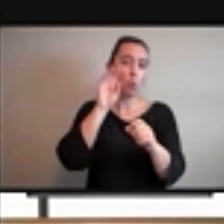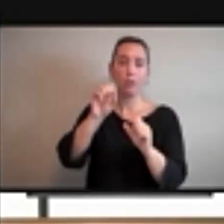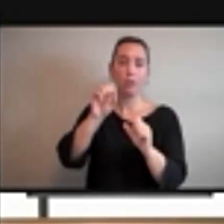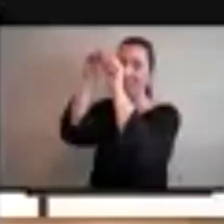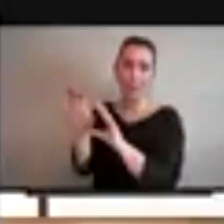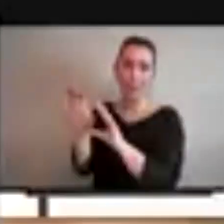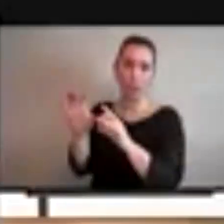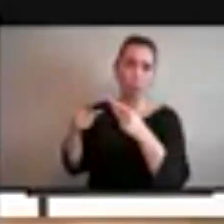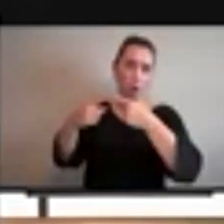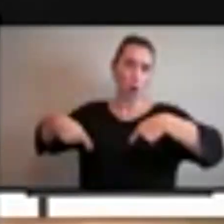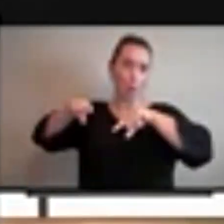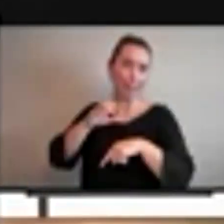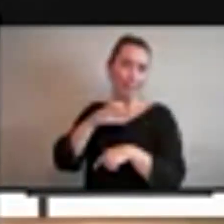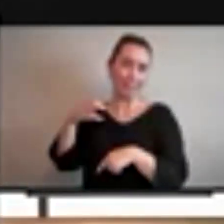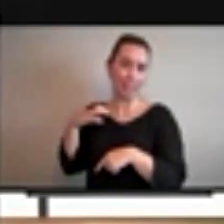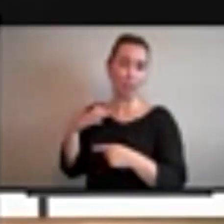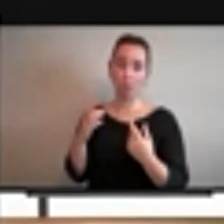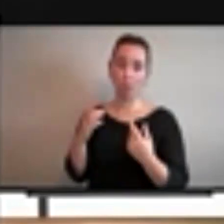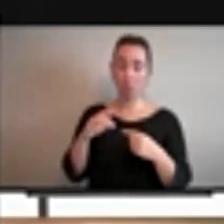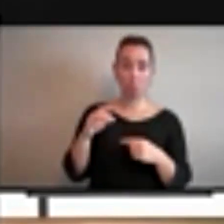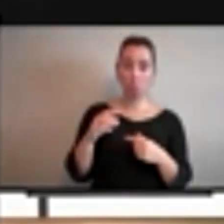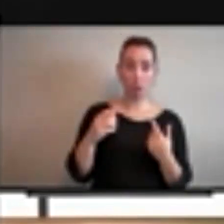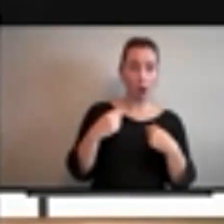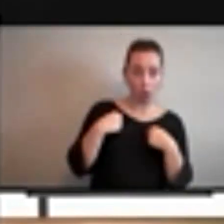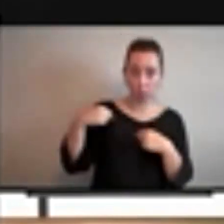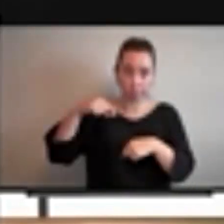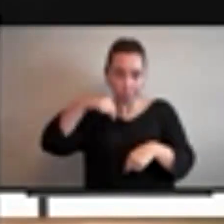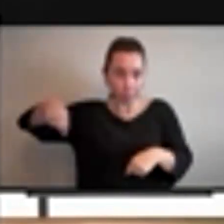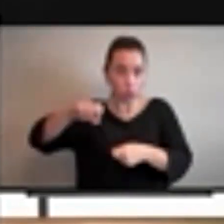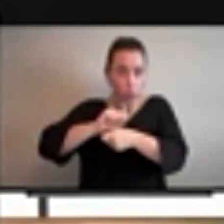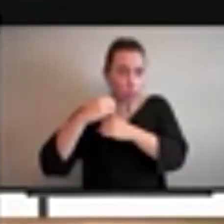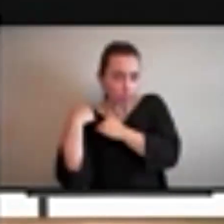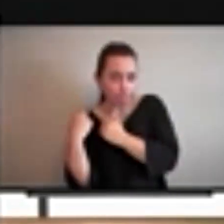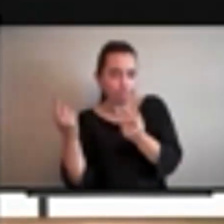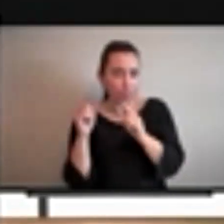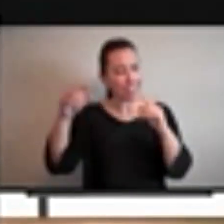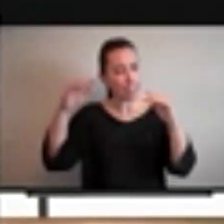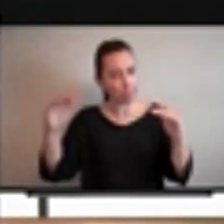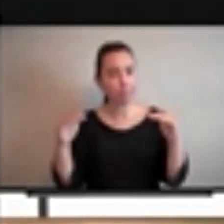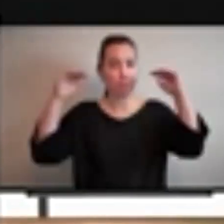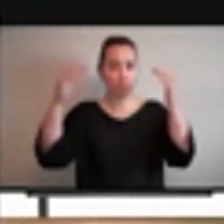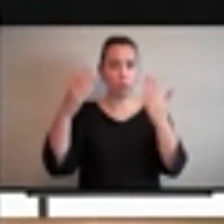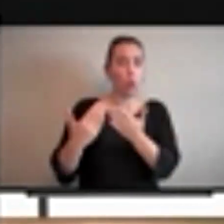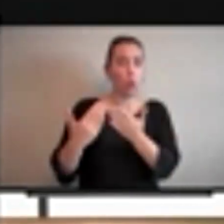not Mike's work, this is going to be a new standard that is happening right now.